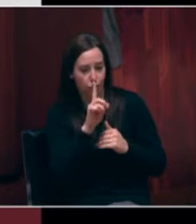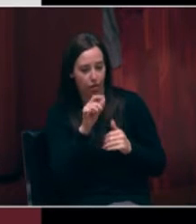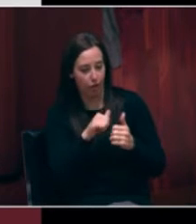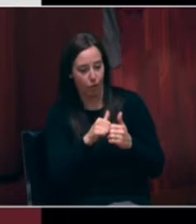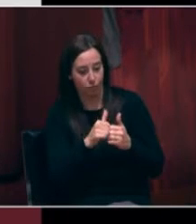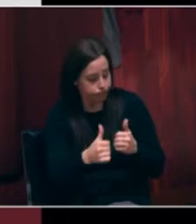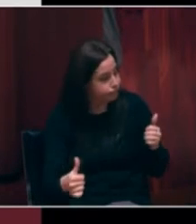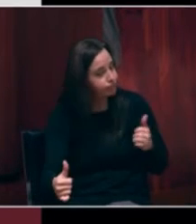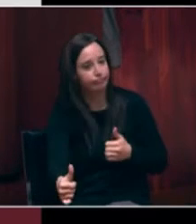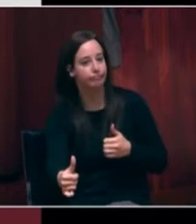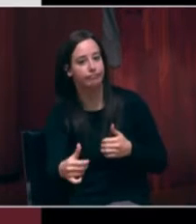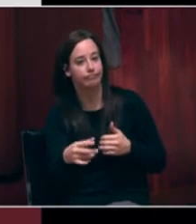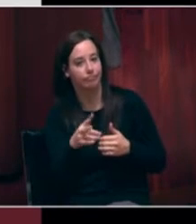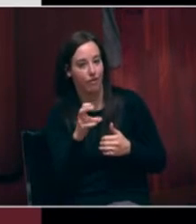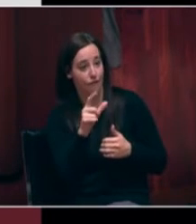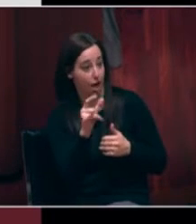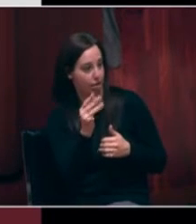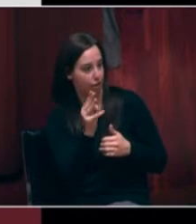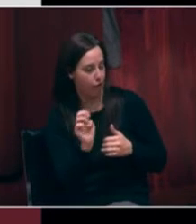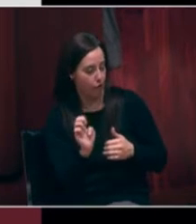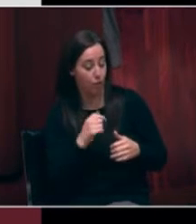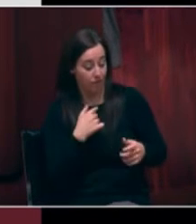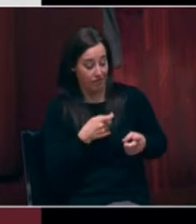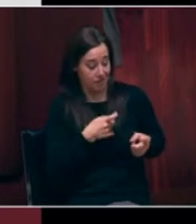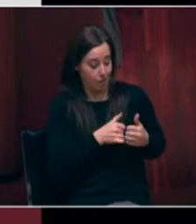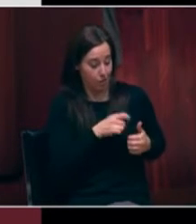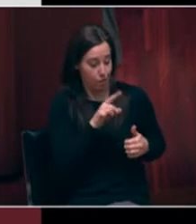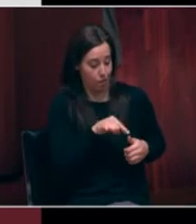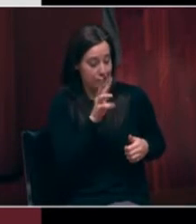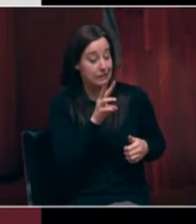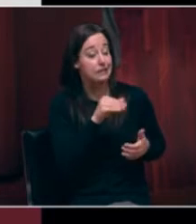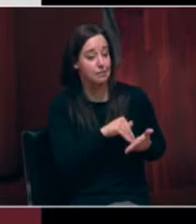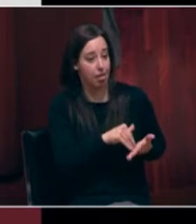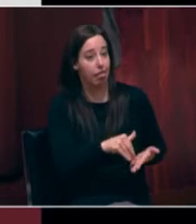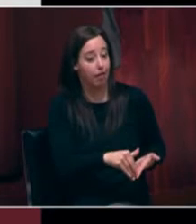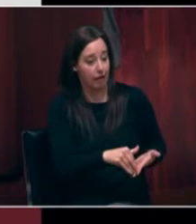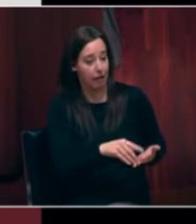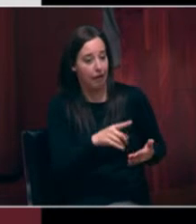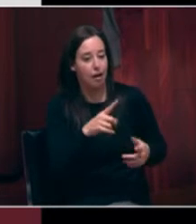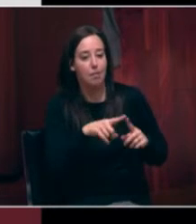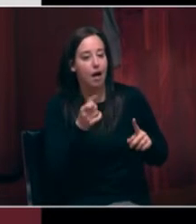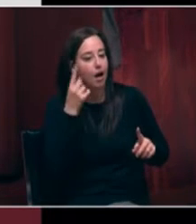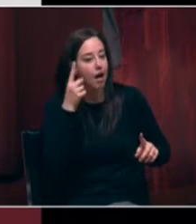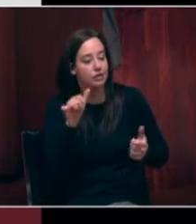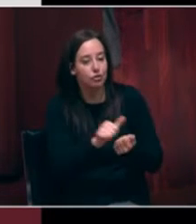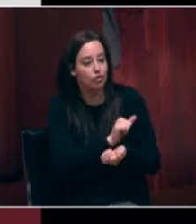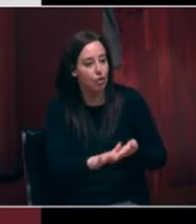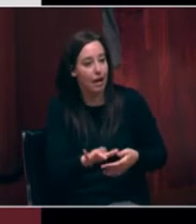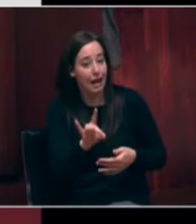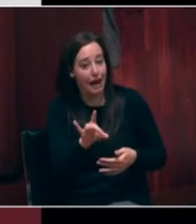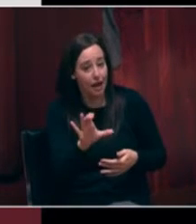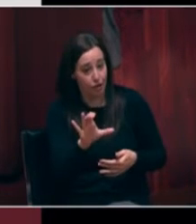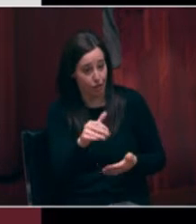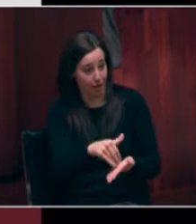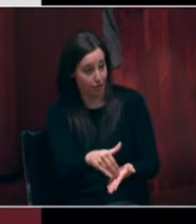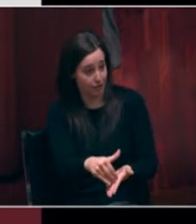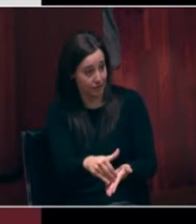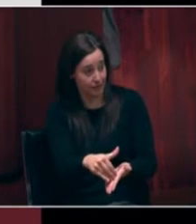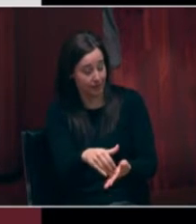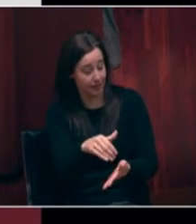of records. We've dealt with 1.6 million cubic feet, and we've destroyed 800,000. We have approvals for